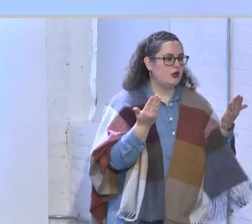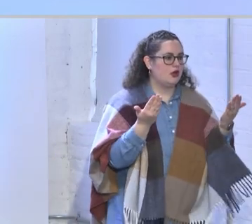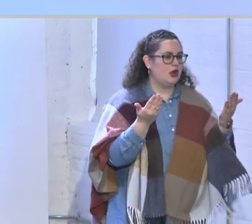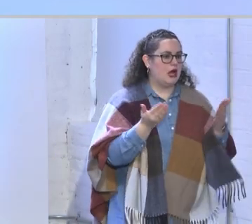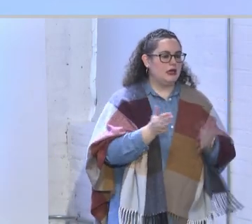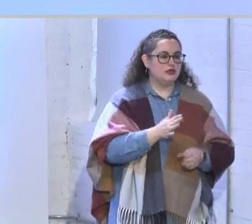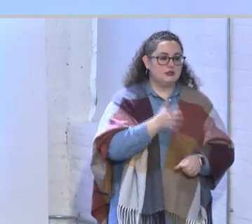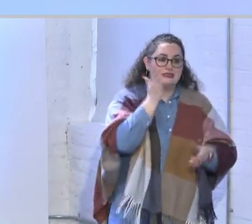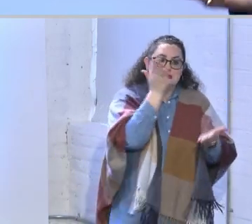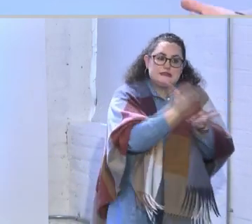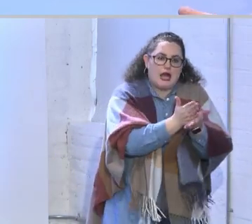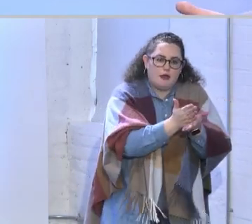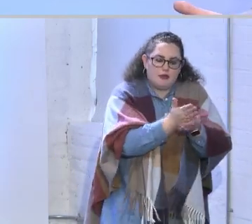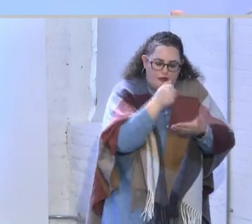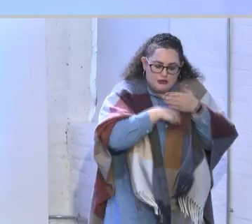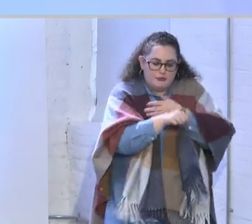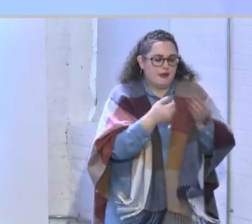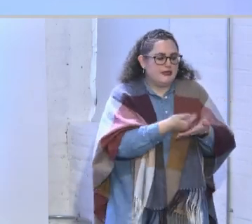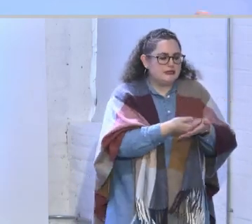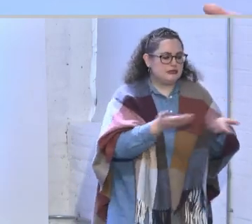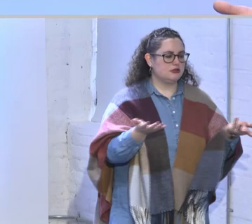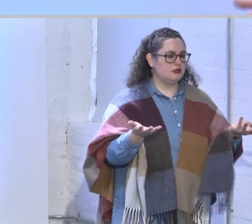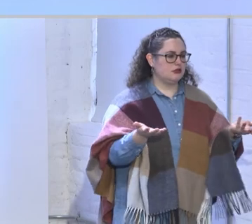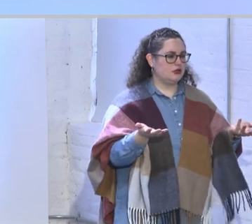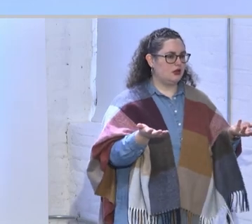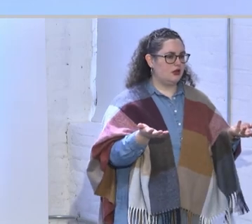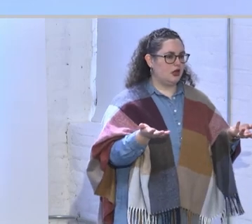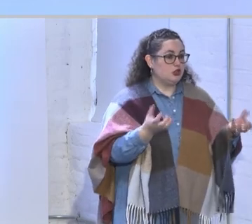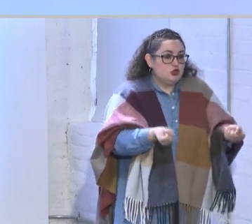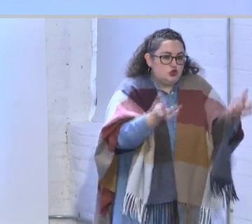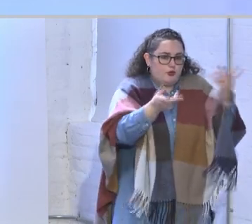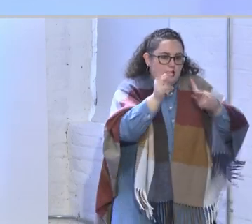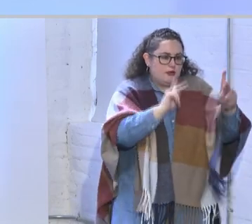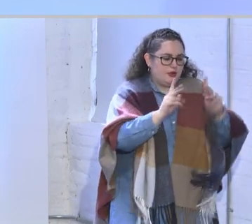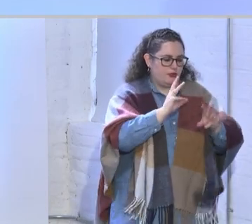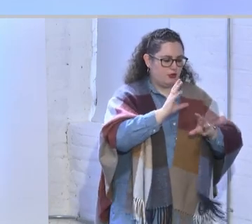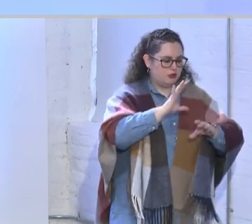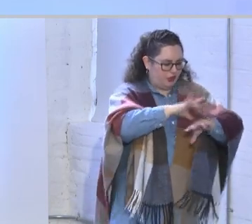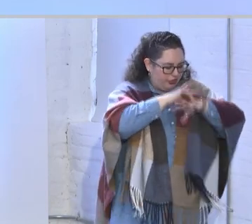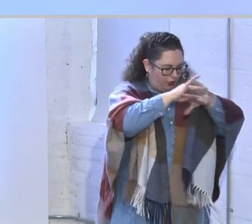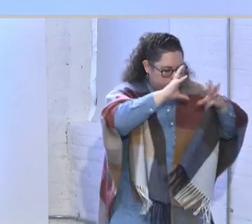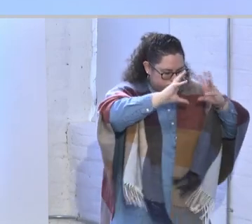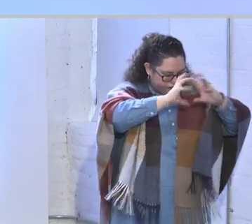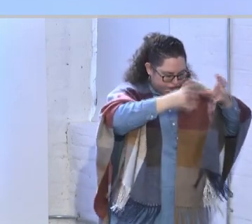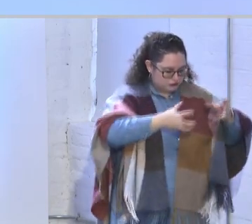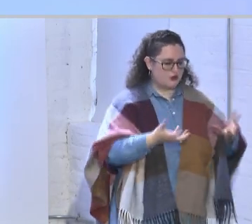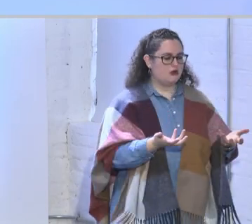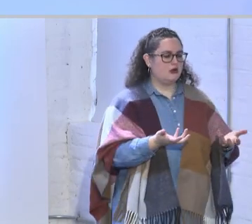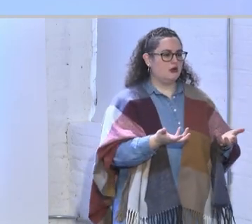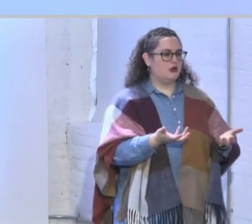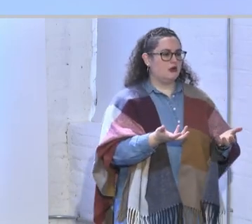having kids. And it got to the point, and maybe even still is today, when you have a large family, people sort of look down on you.